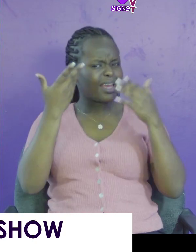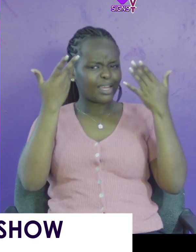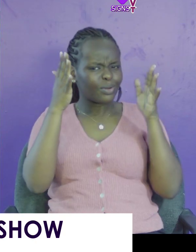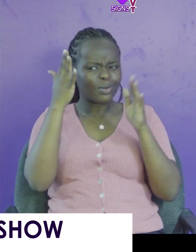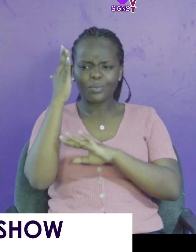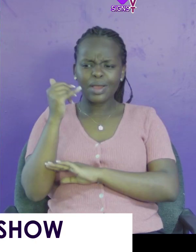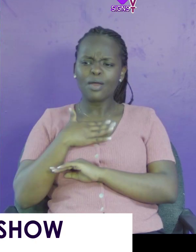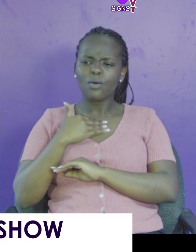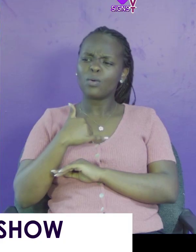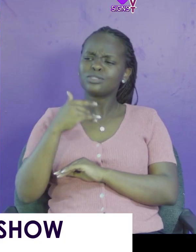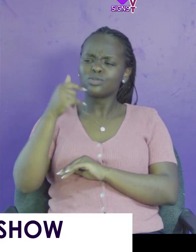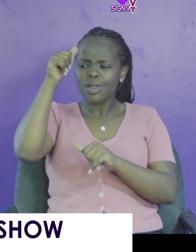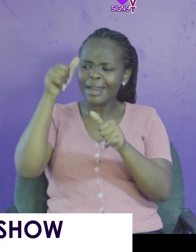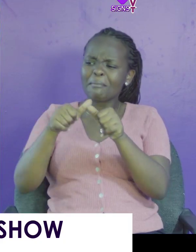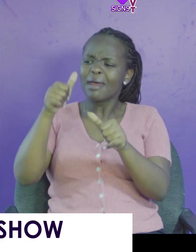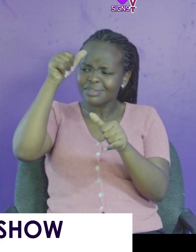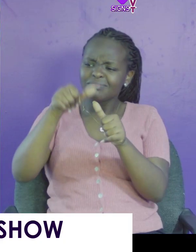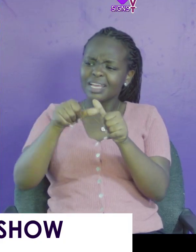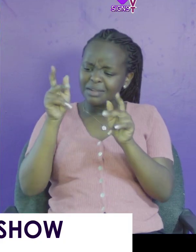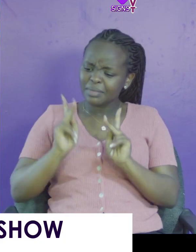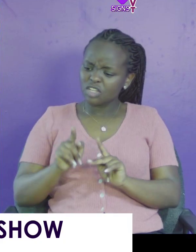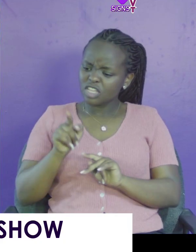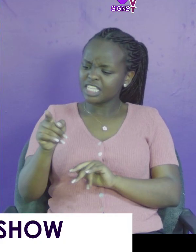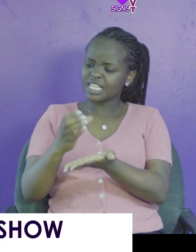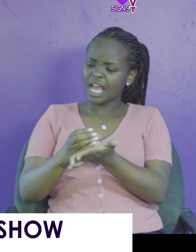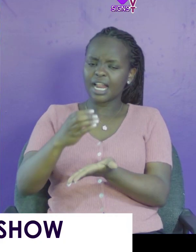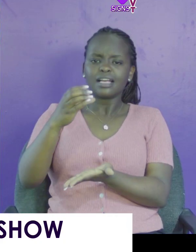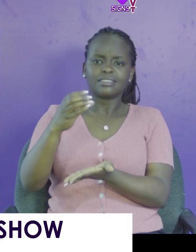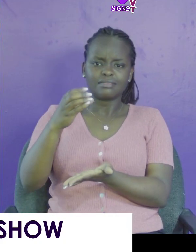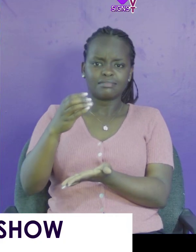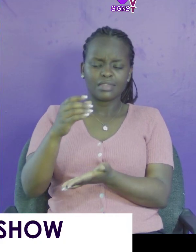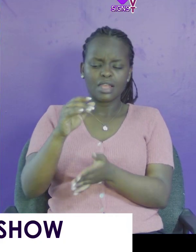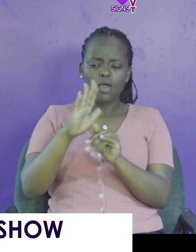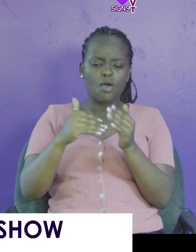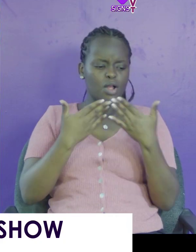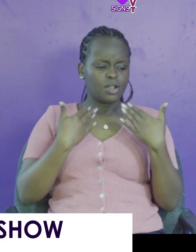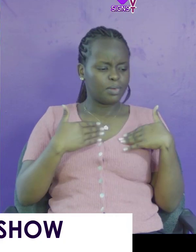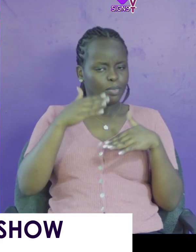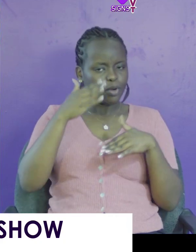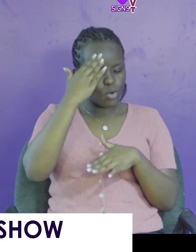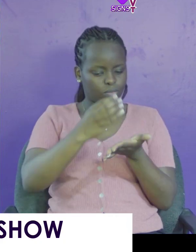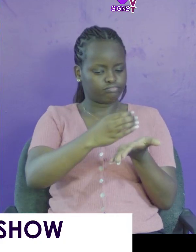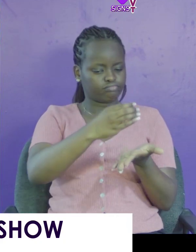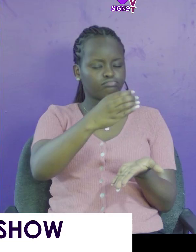want to remind someone, like when I say, this is a glass, and everybody knows it's a